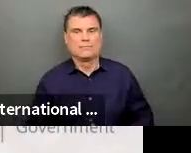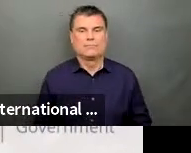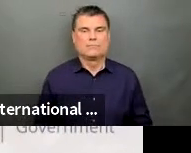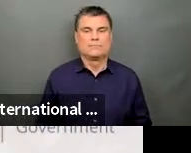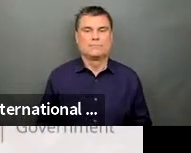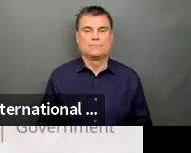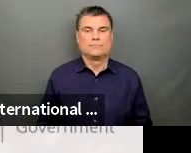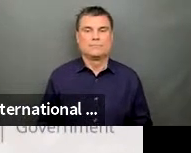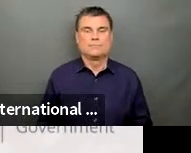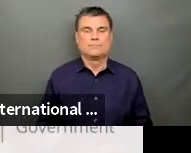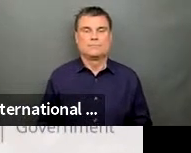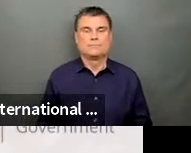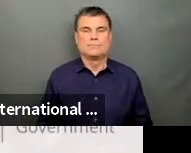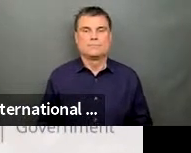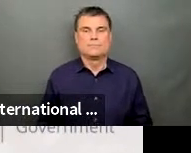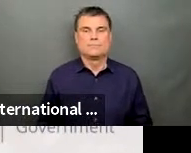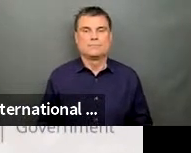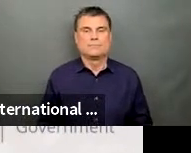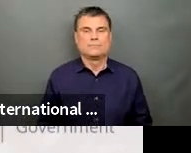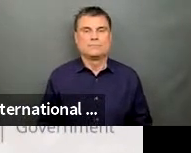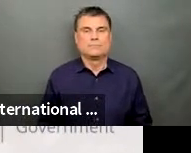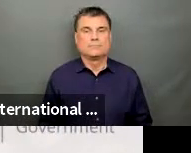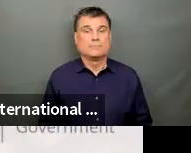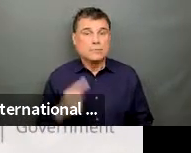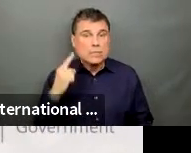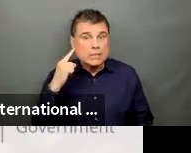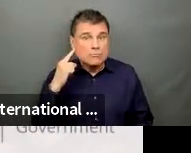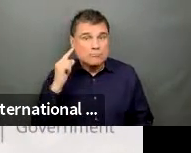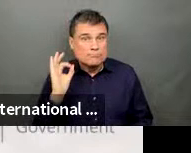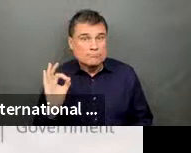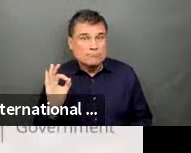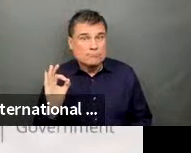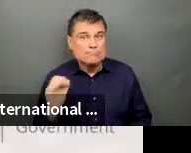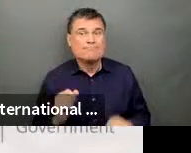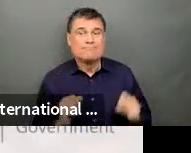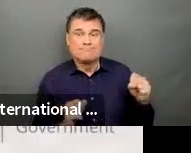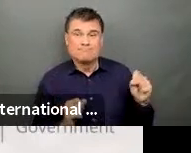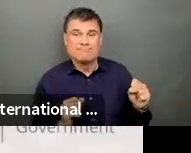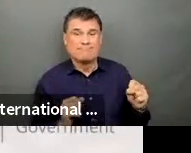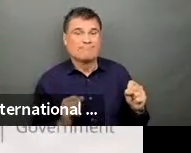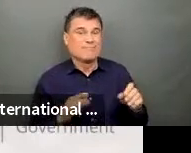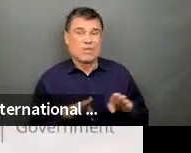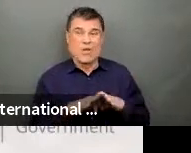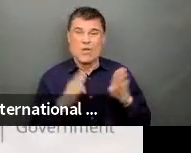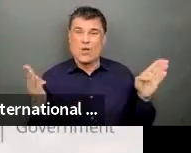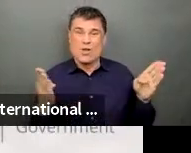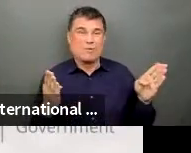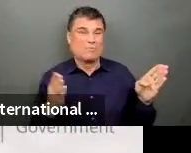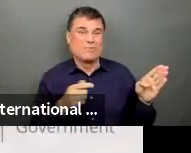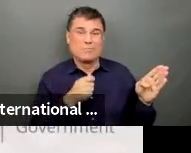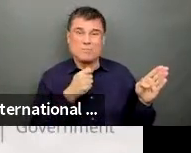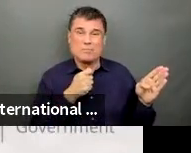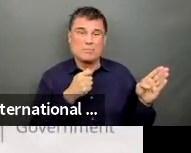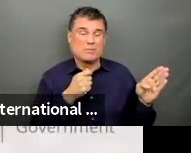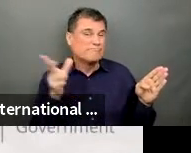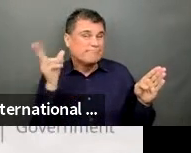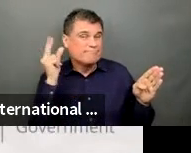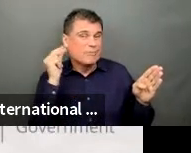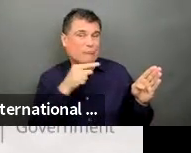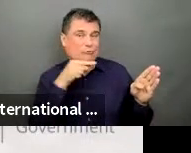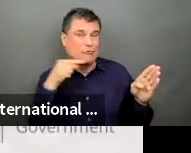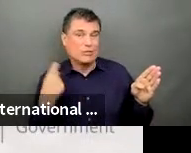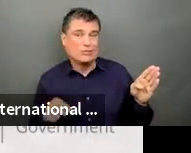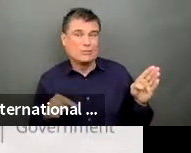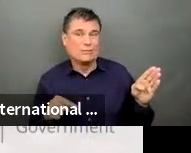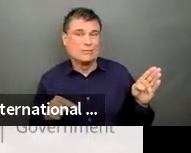Okay, can you hear me now? I hear you still on the open floor. Now I can hear you. Yes, say something. 1, 2, 3, 4, 5,